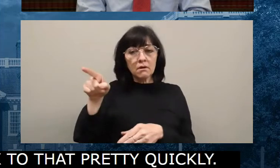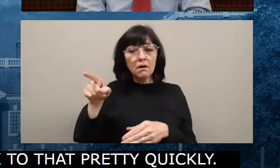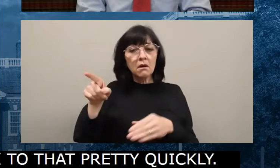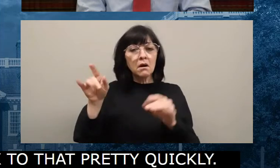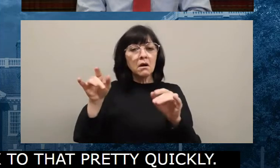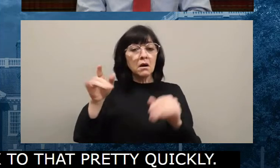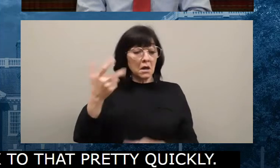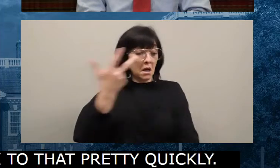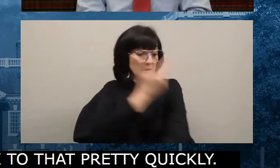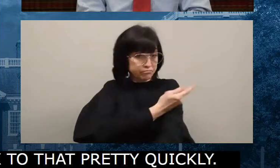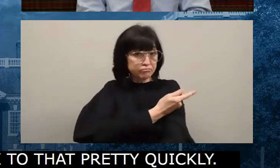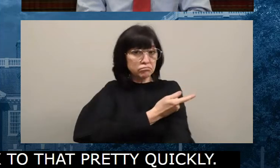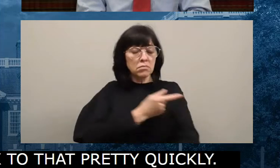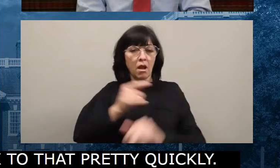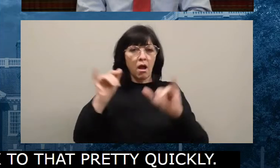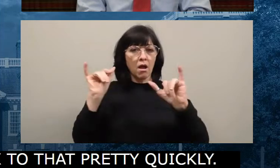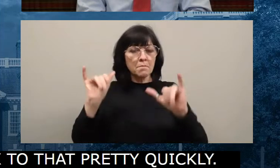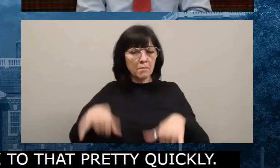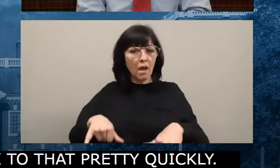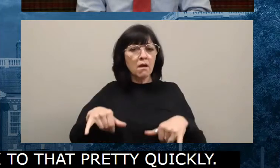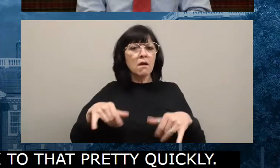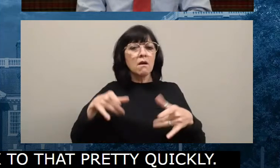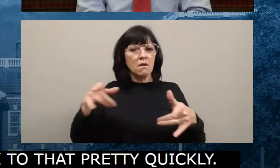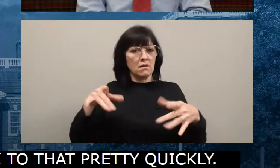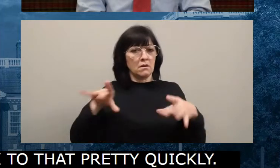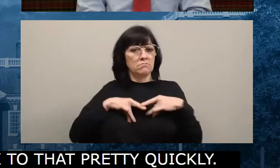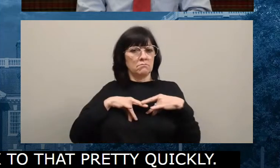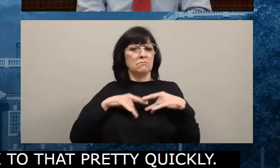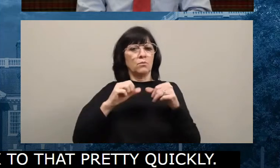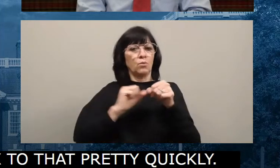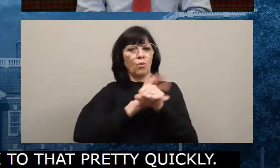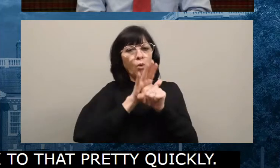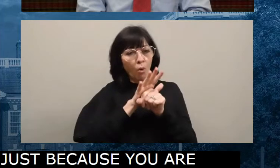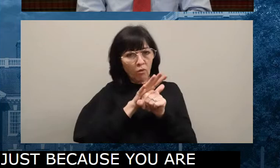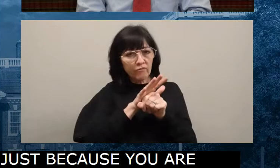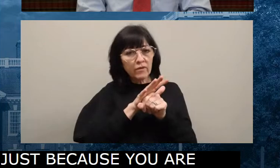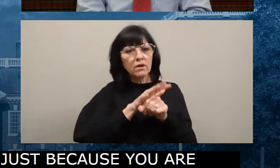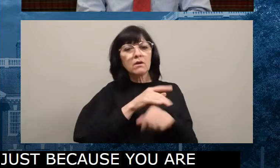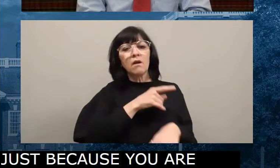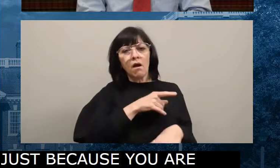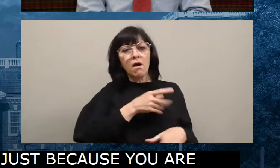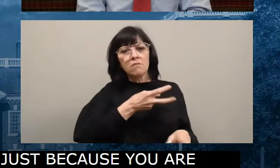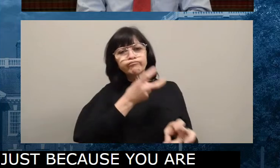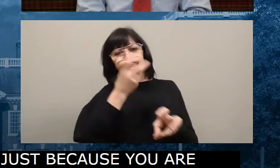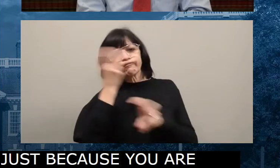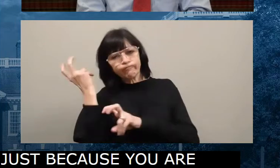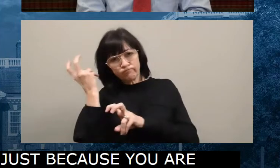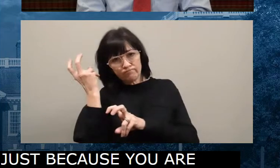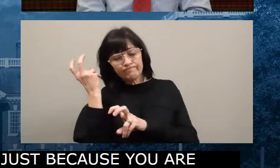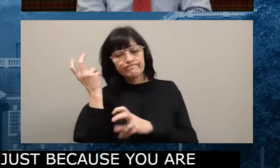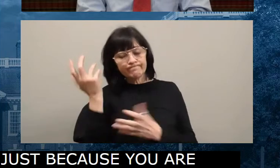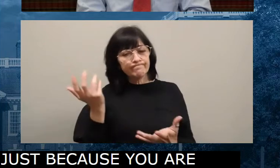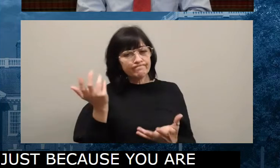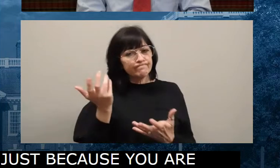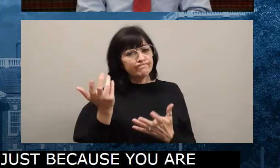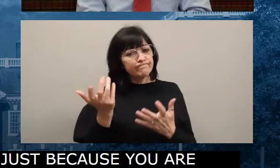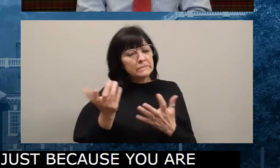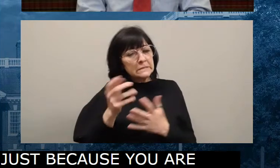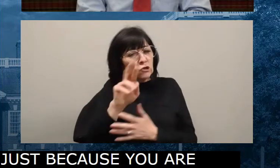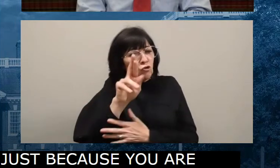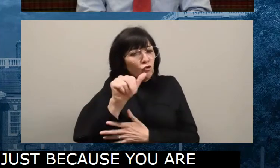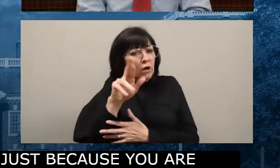vaccine, vaccines we have every year. These vaccines are much more effective and efficacious than flu